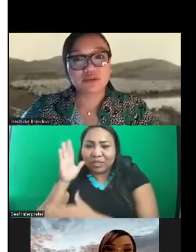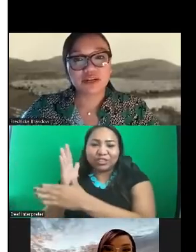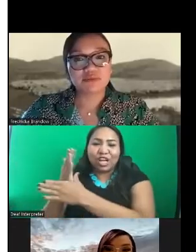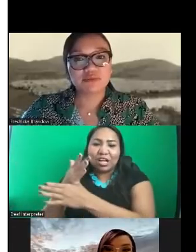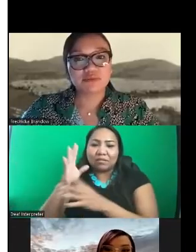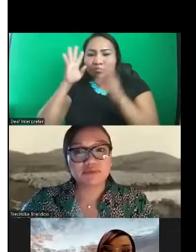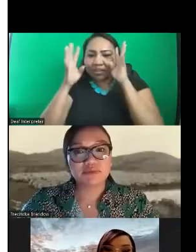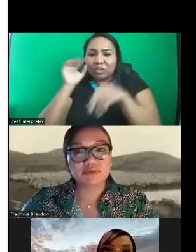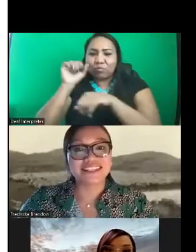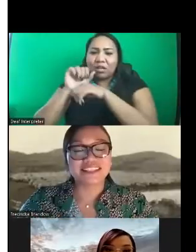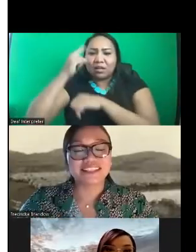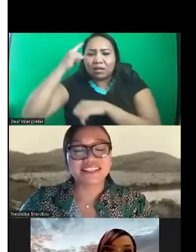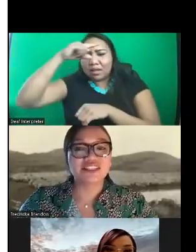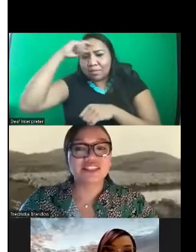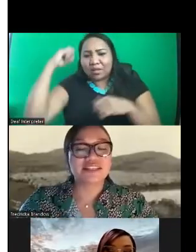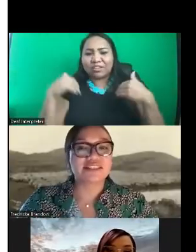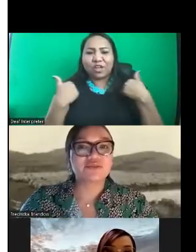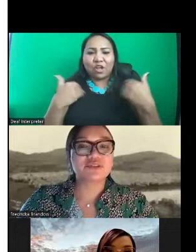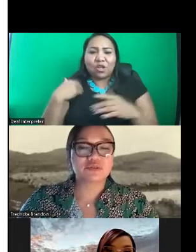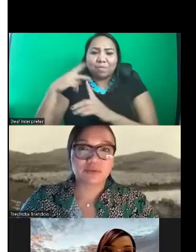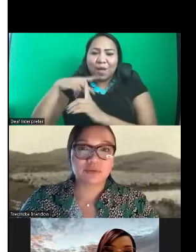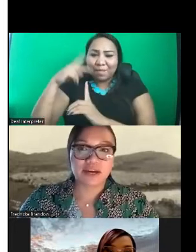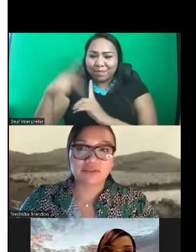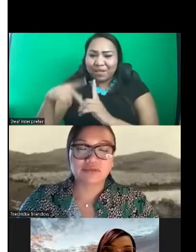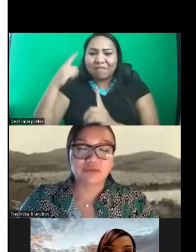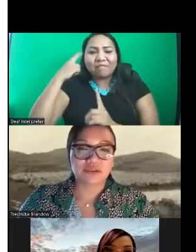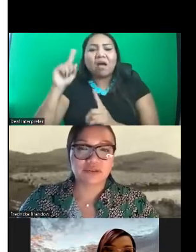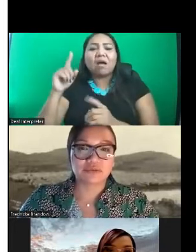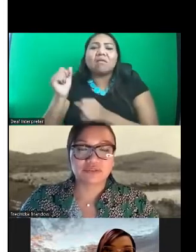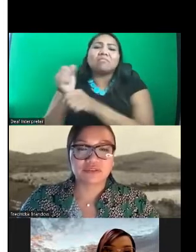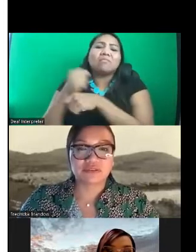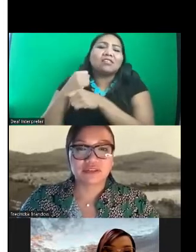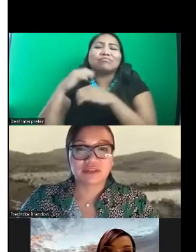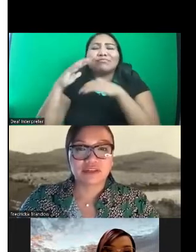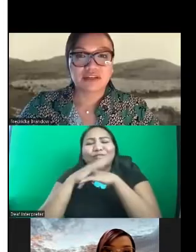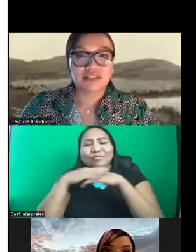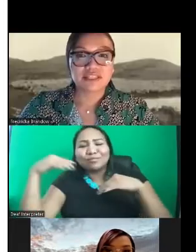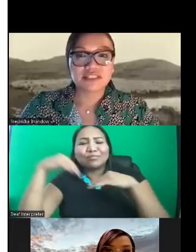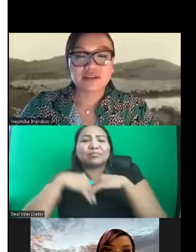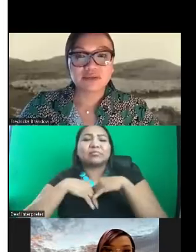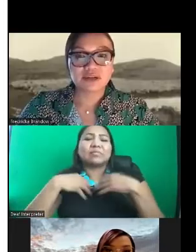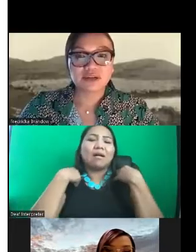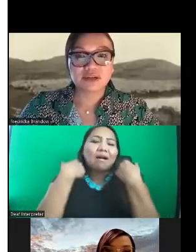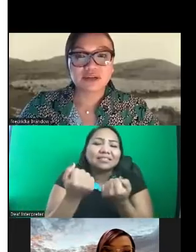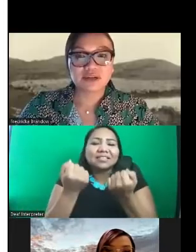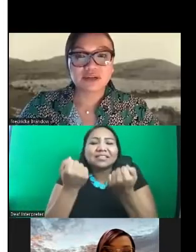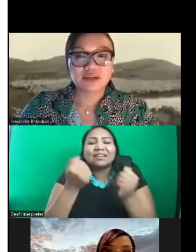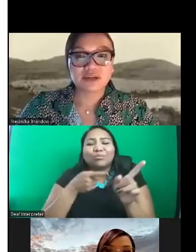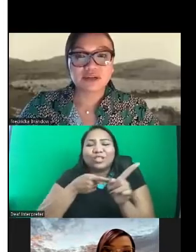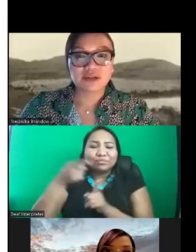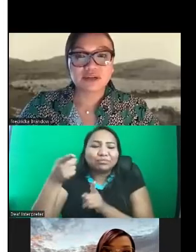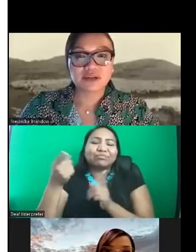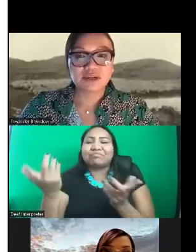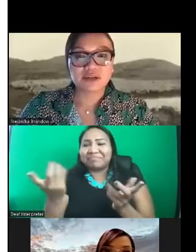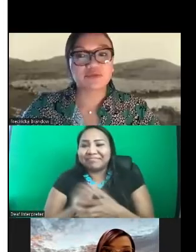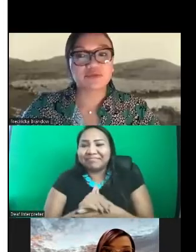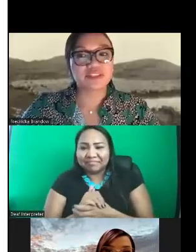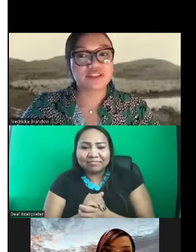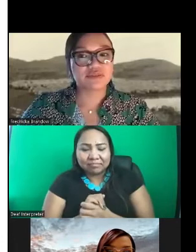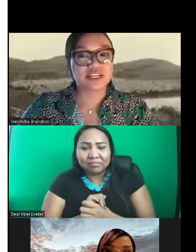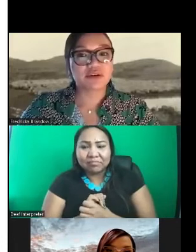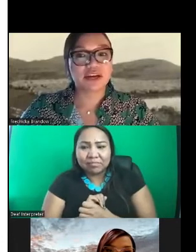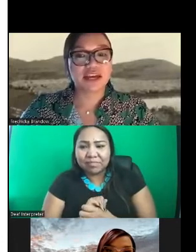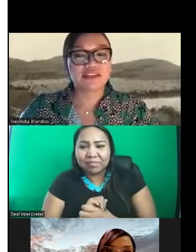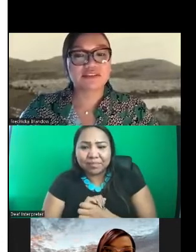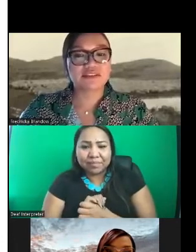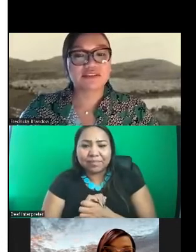youth program to create an indigenized health career path for youth. Lisa Lomavaya is Tewa and Hopi from the village